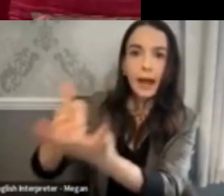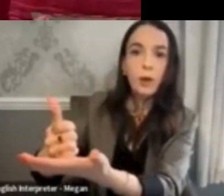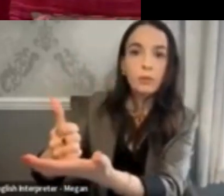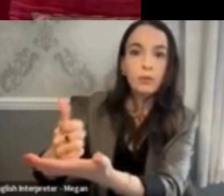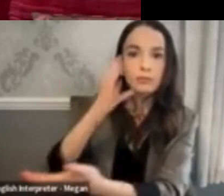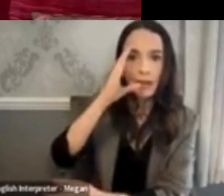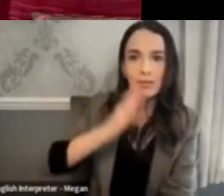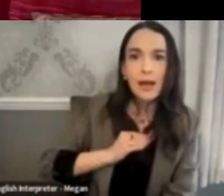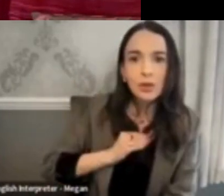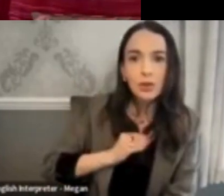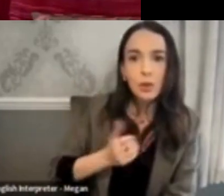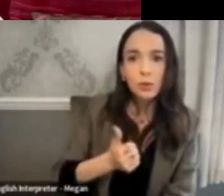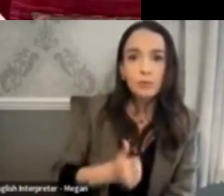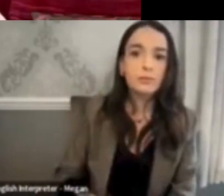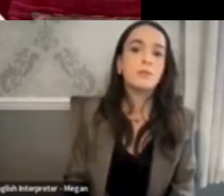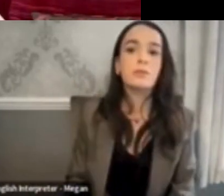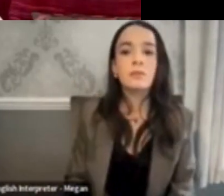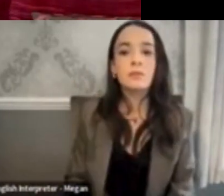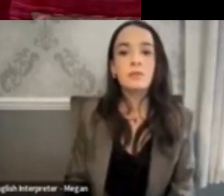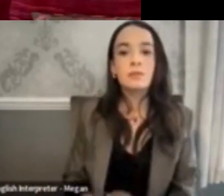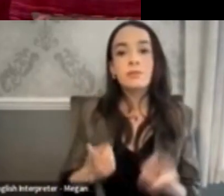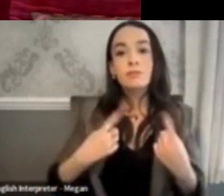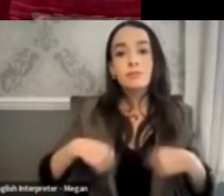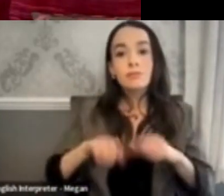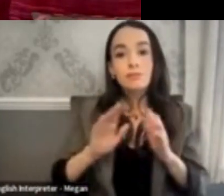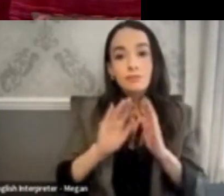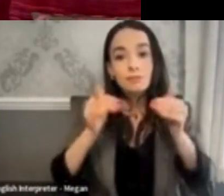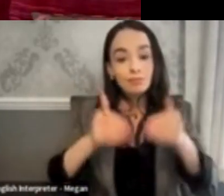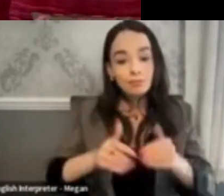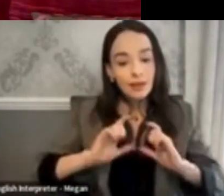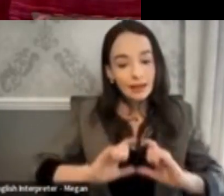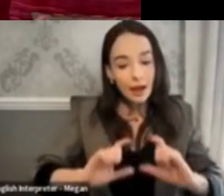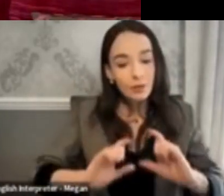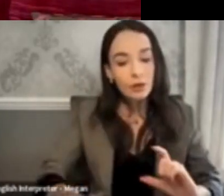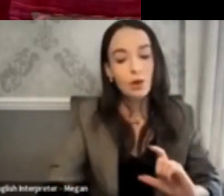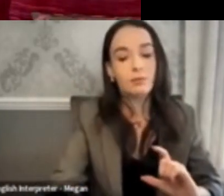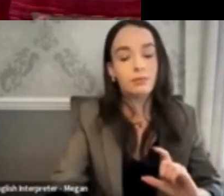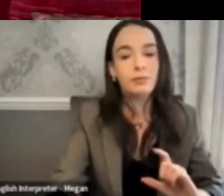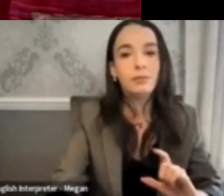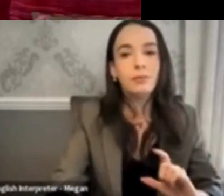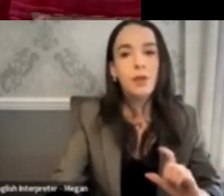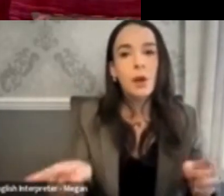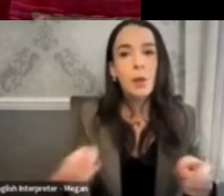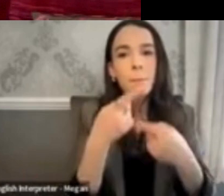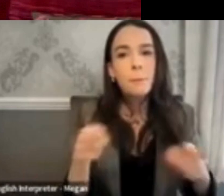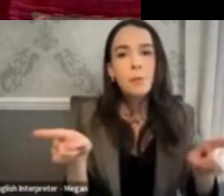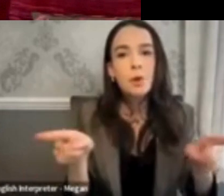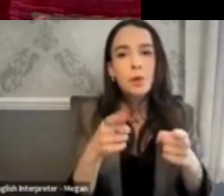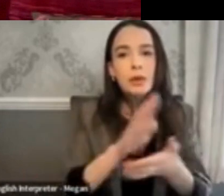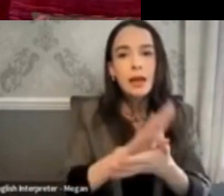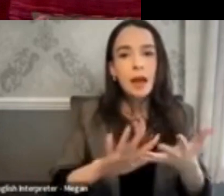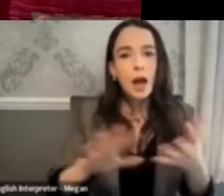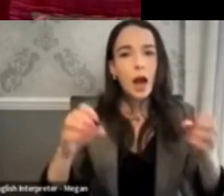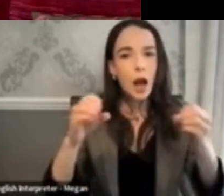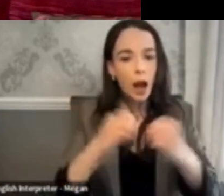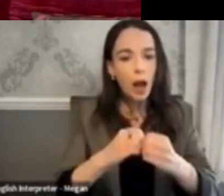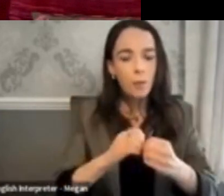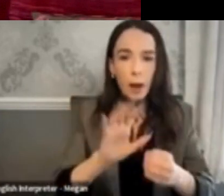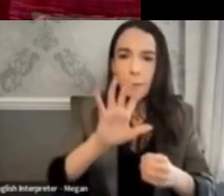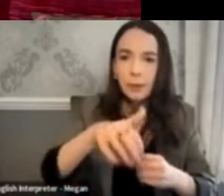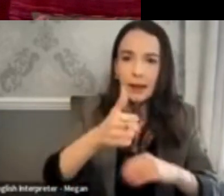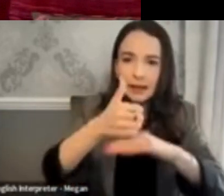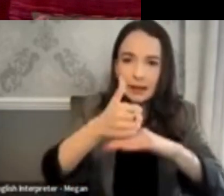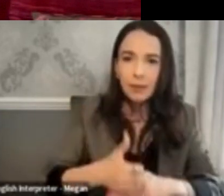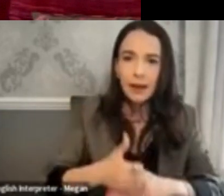Our focus on place continues, and Music Hubs are one of the largest place-based programmes. We have relationships